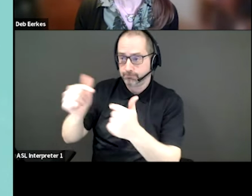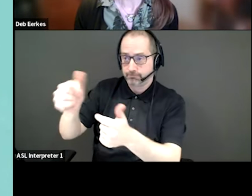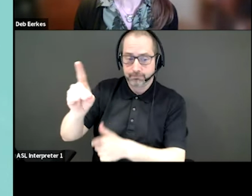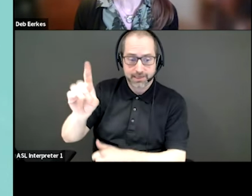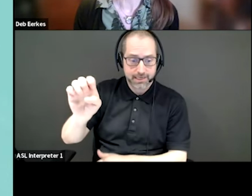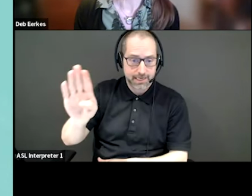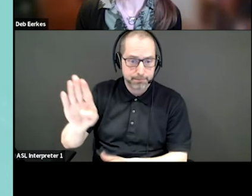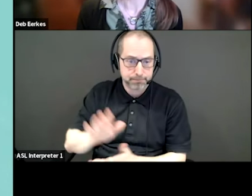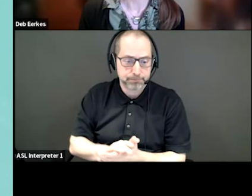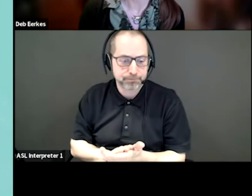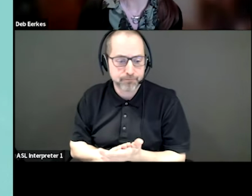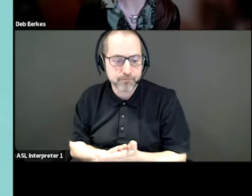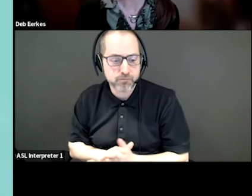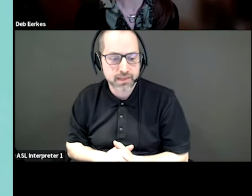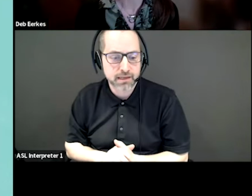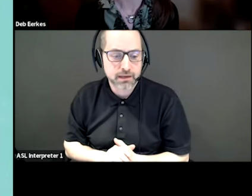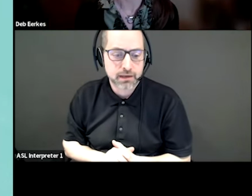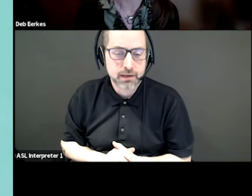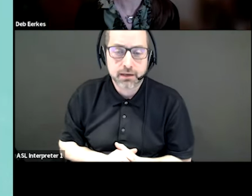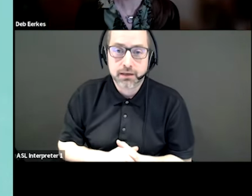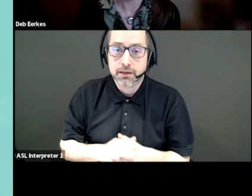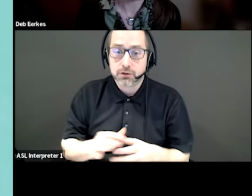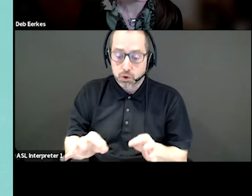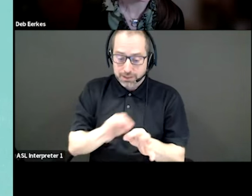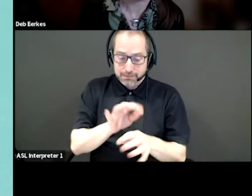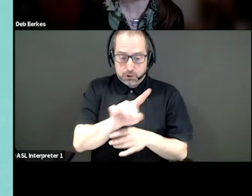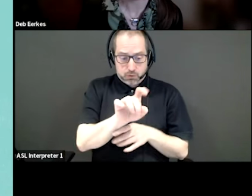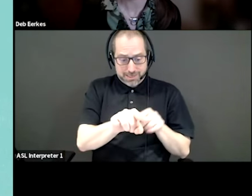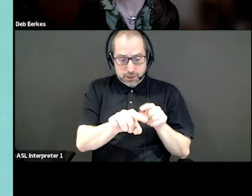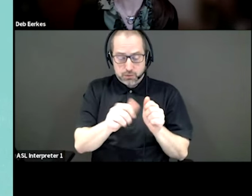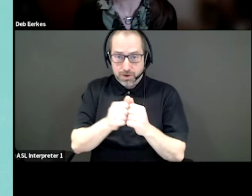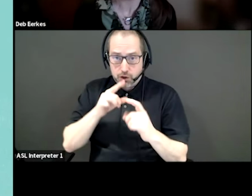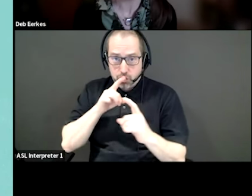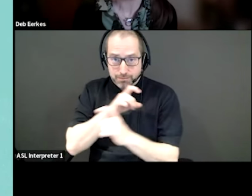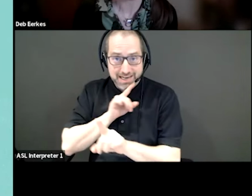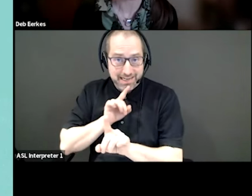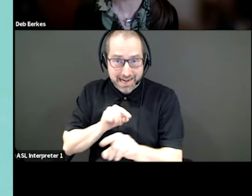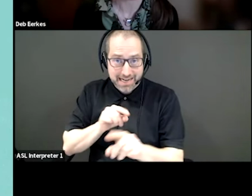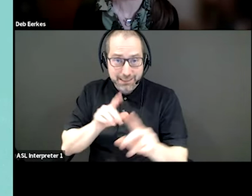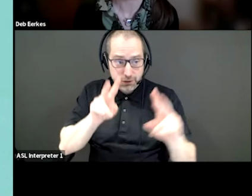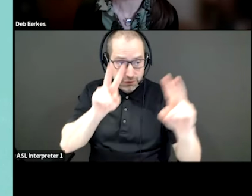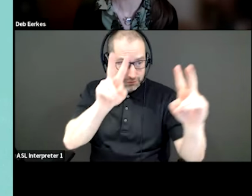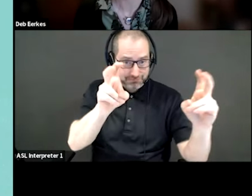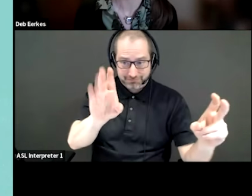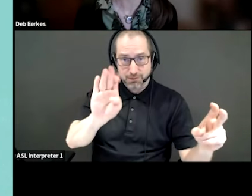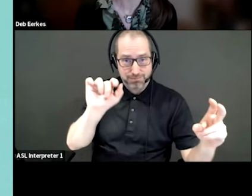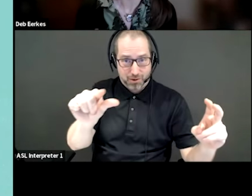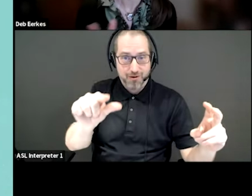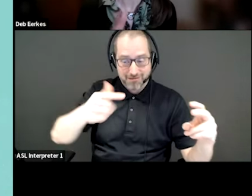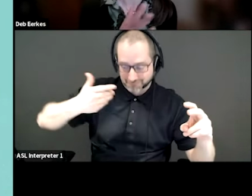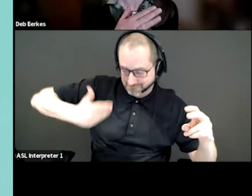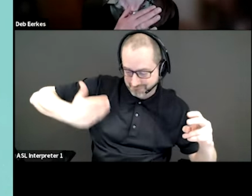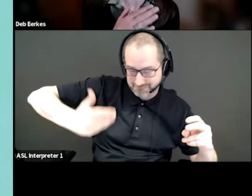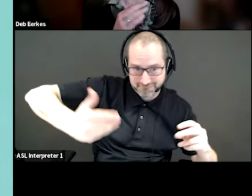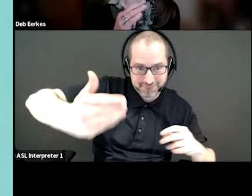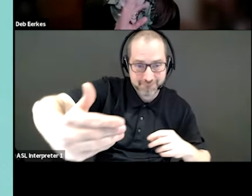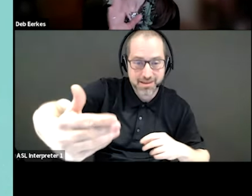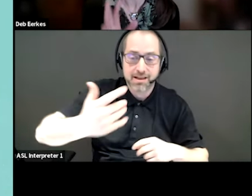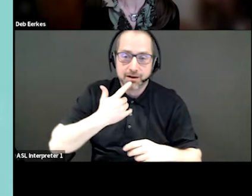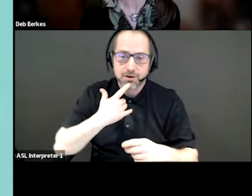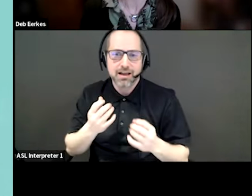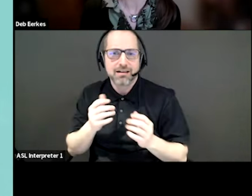So the Simple Questions with Complicated Answers is a blog series. As we were going through the guide, reviewers across the country